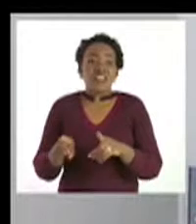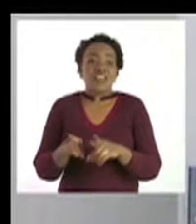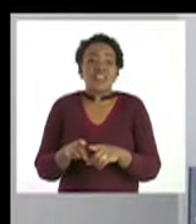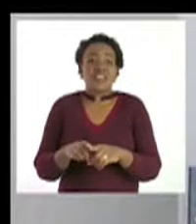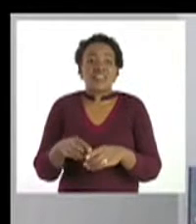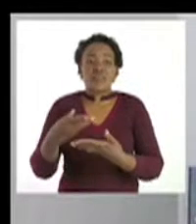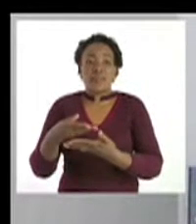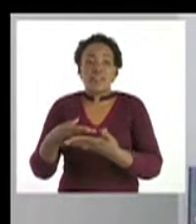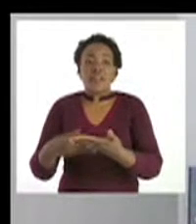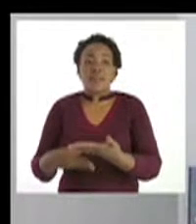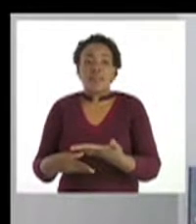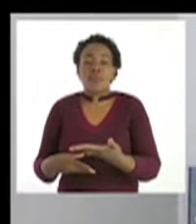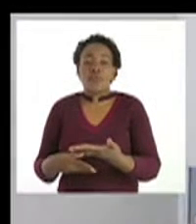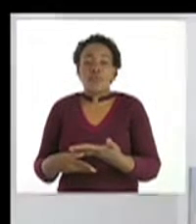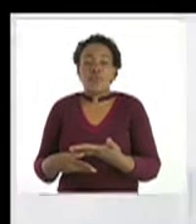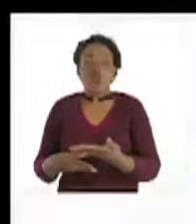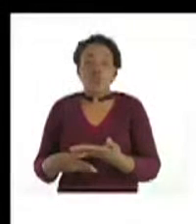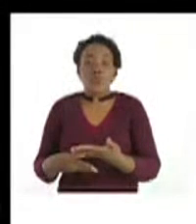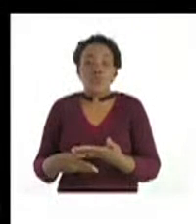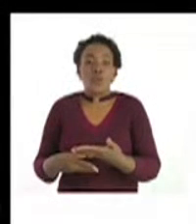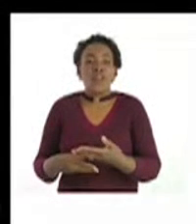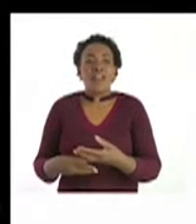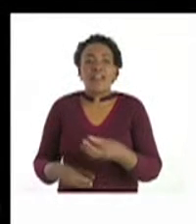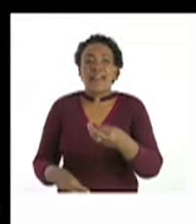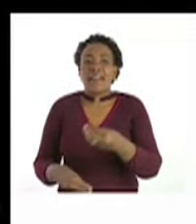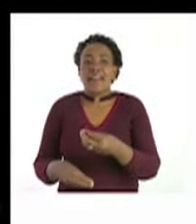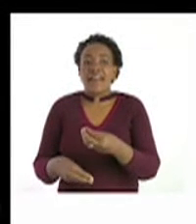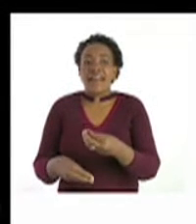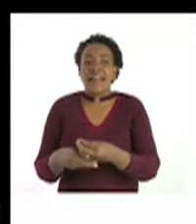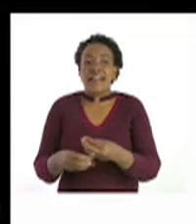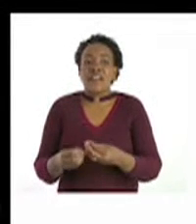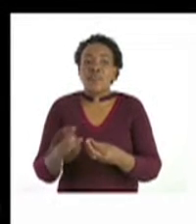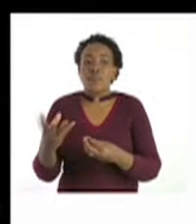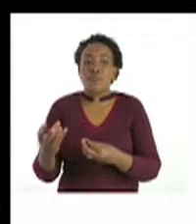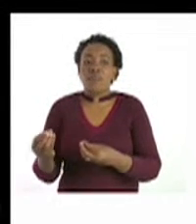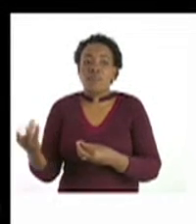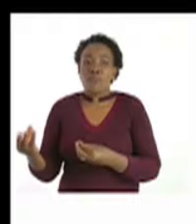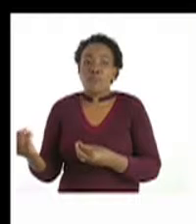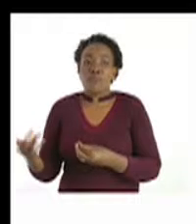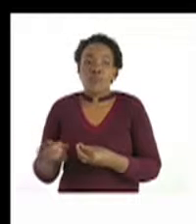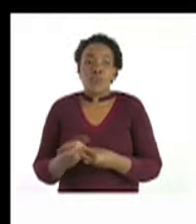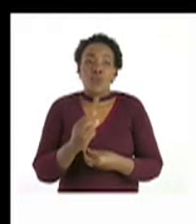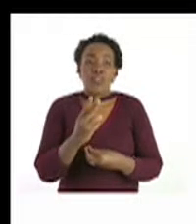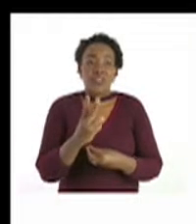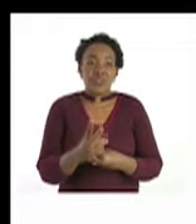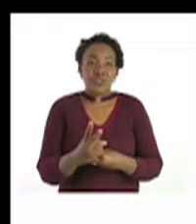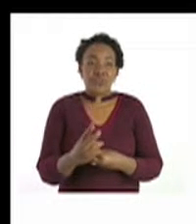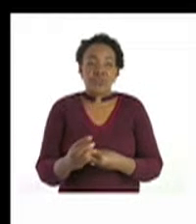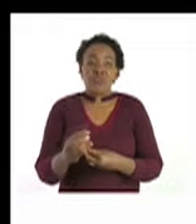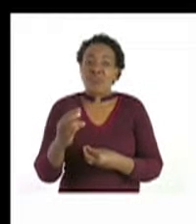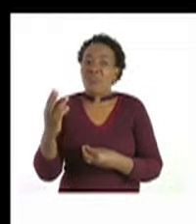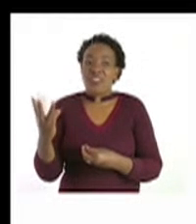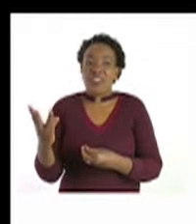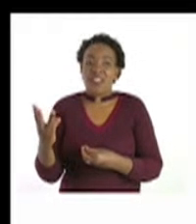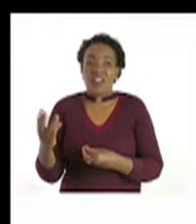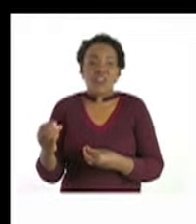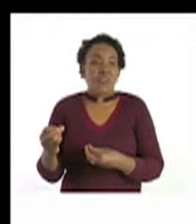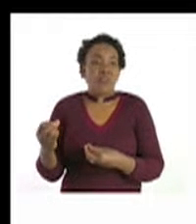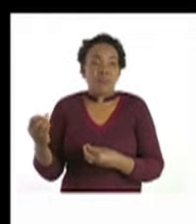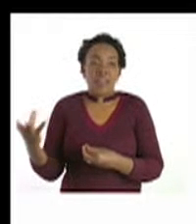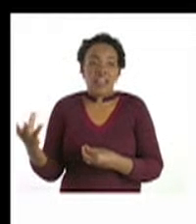booklet, making more than one. So there will be 2, they can be 3,